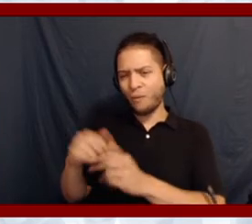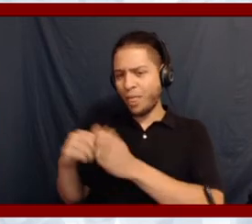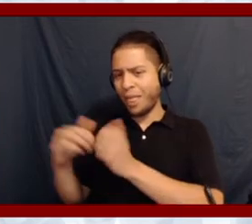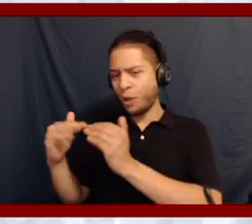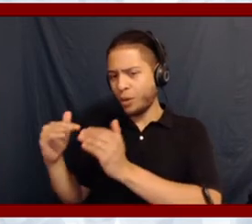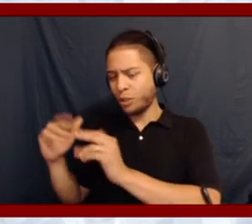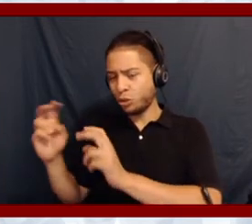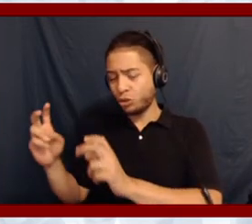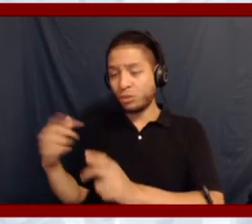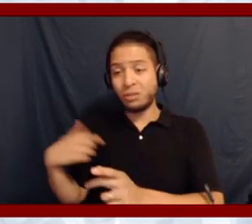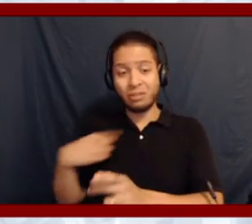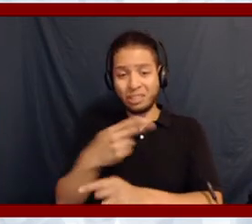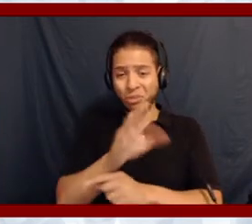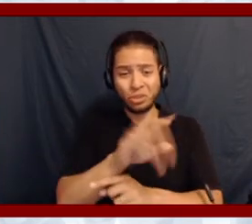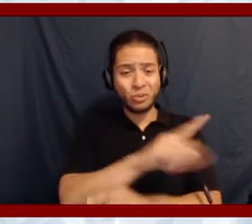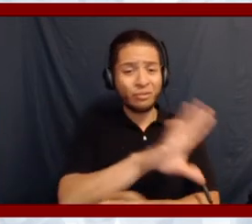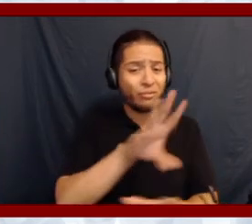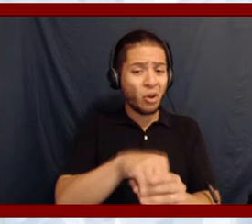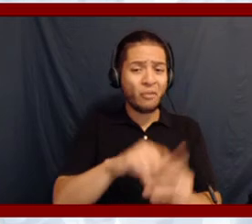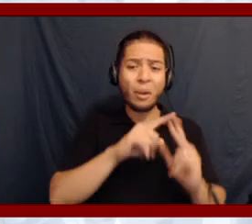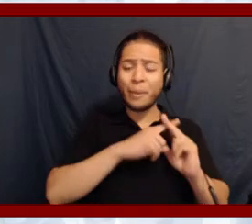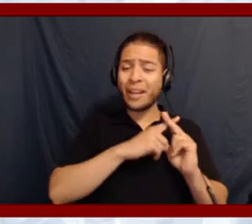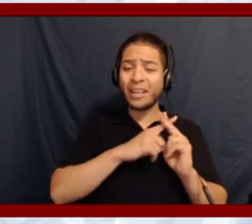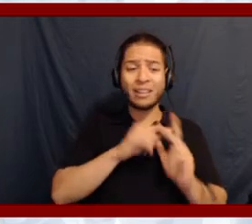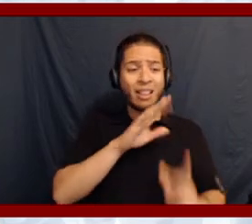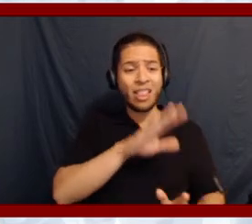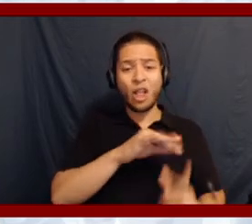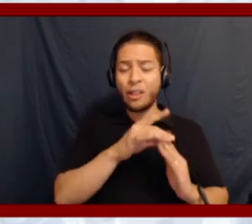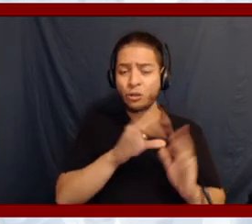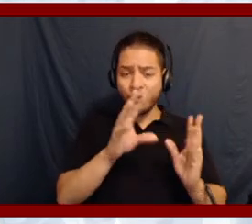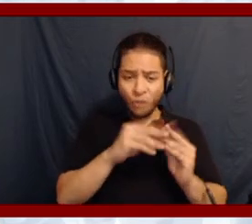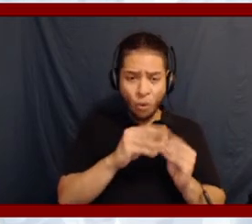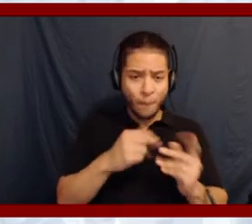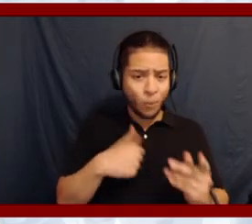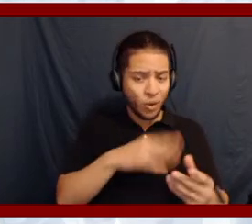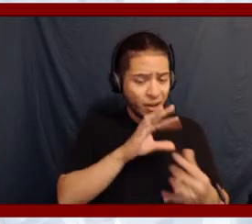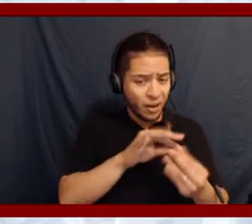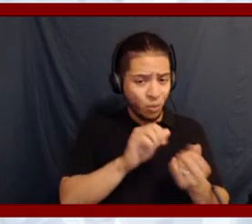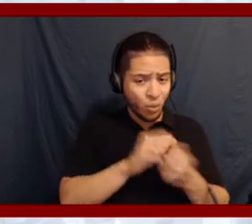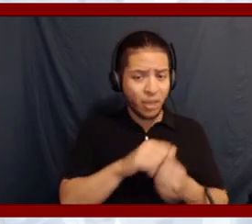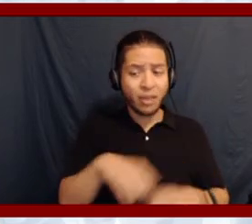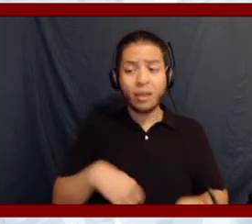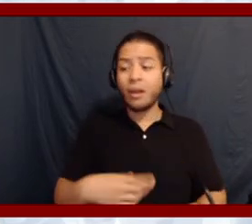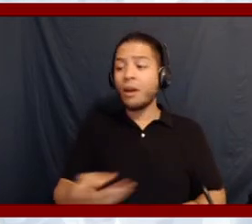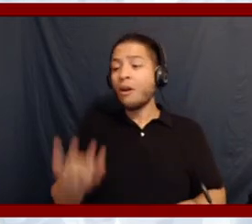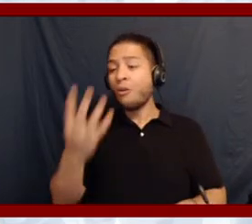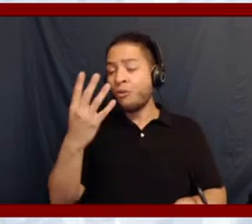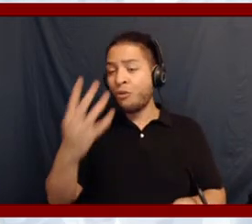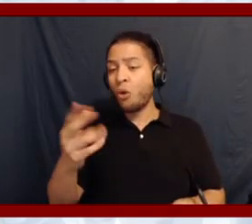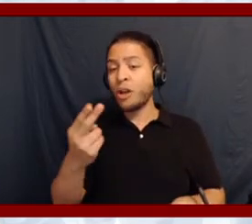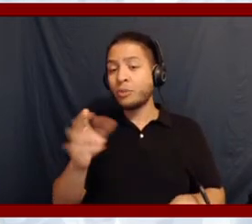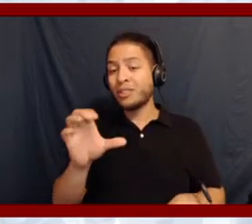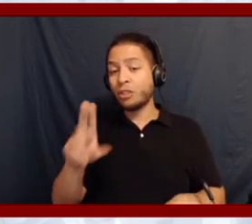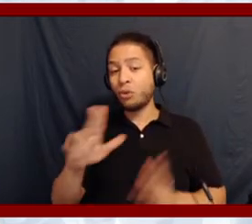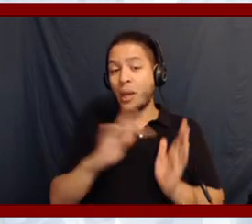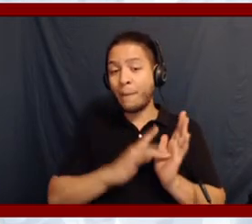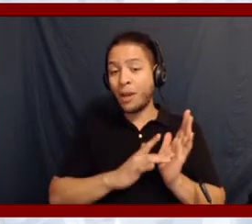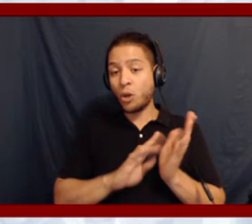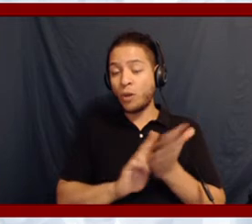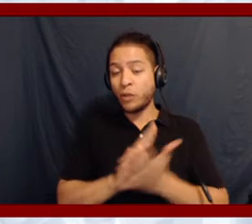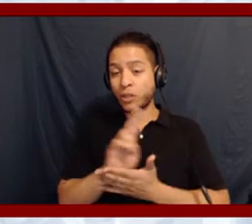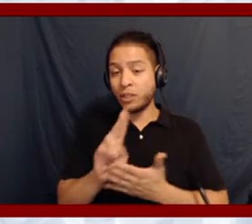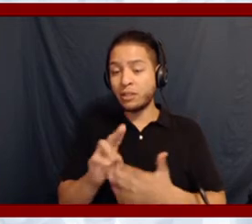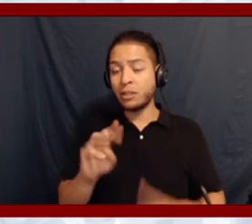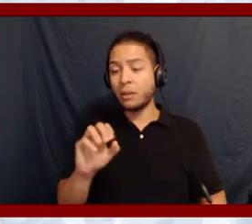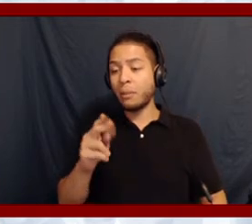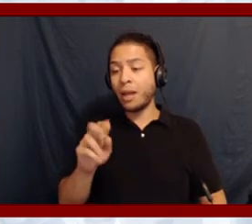HBCU Leadership Forum early on. We've connected with the four historically Black medical universities, so Meharry,